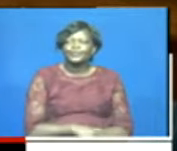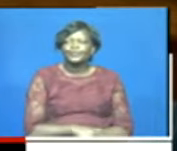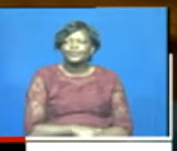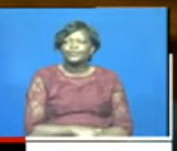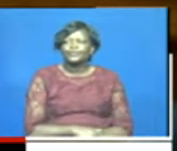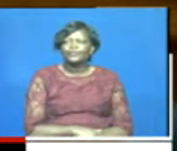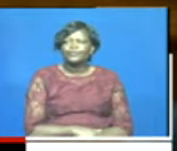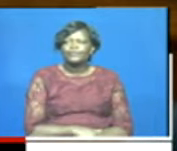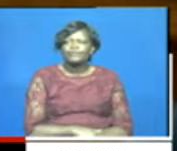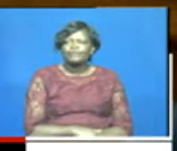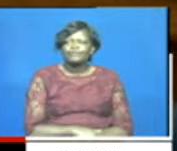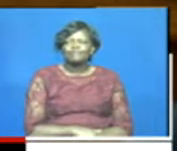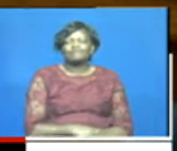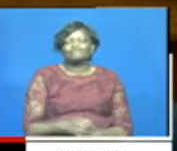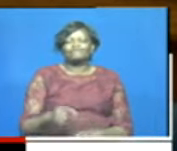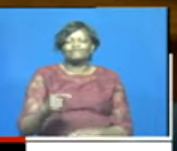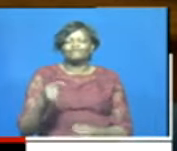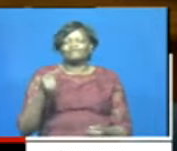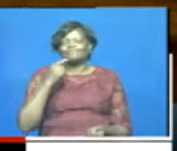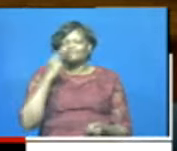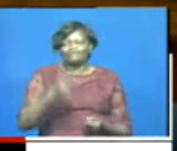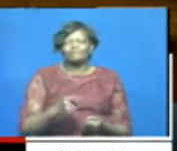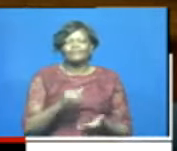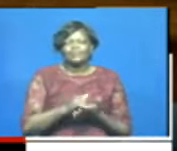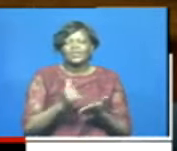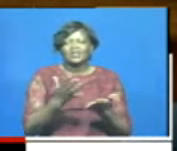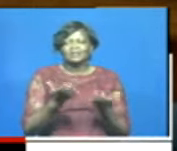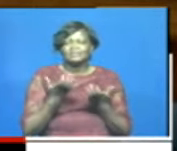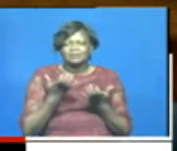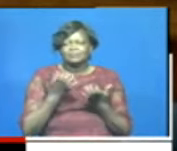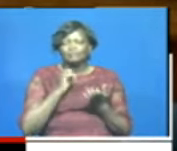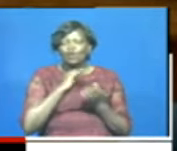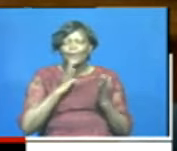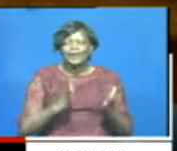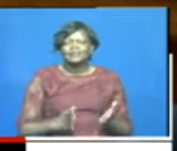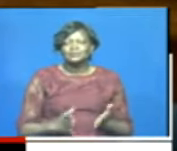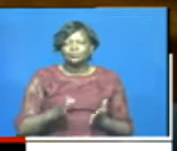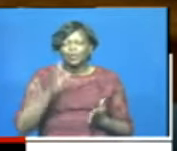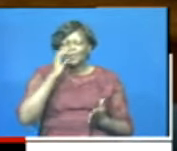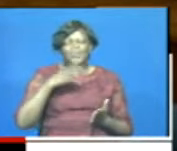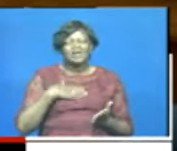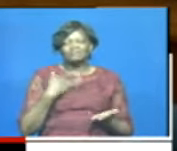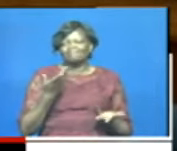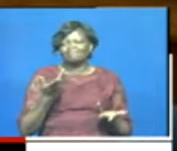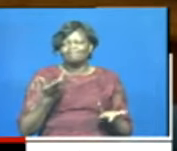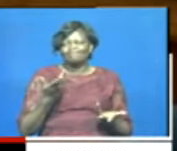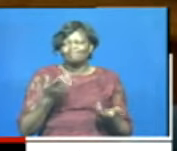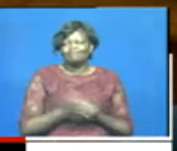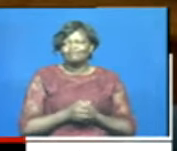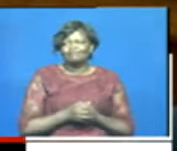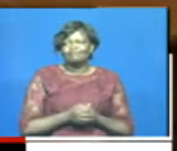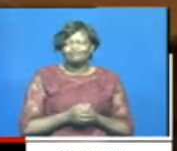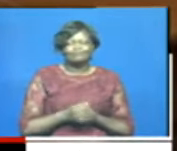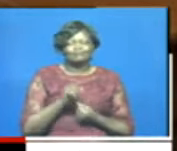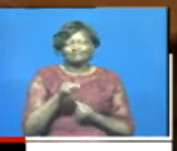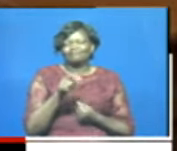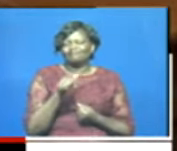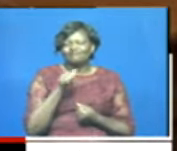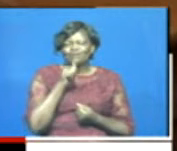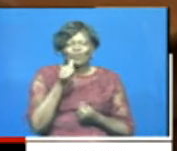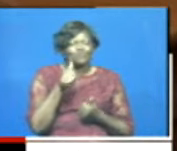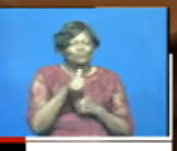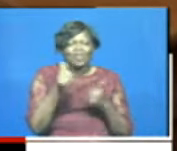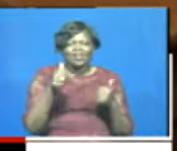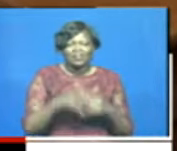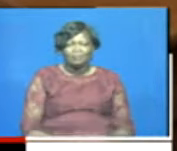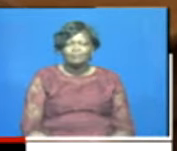orders being sought by the complainant, in my view, will fall within the definition of unreasonableness. The committee